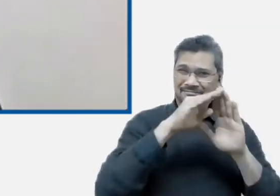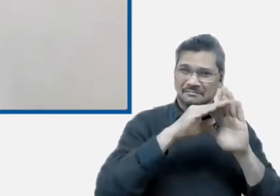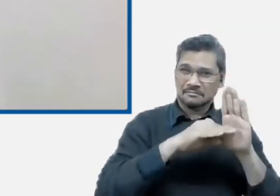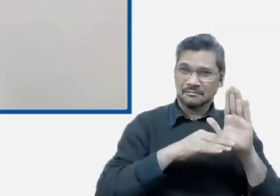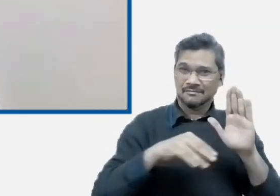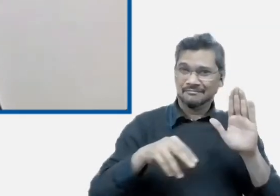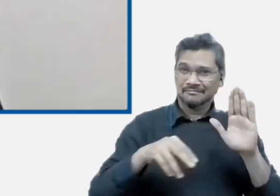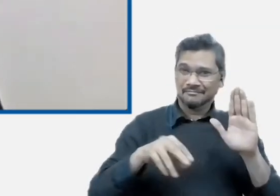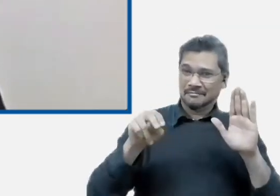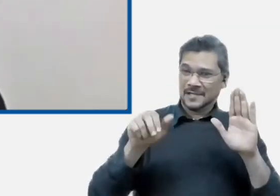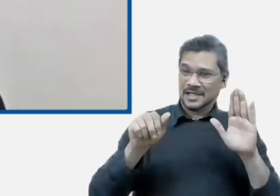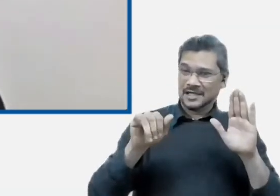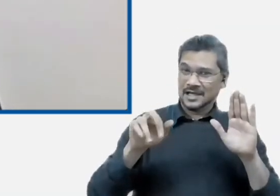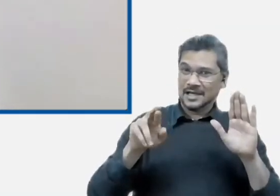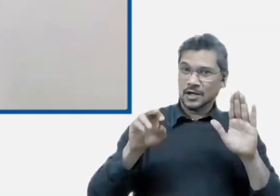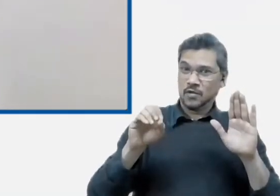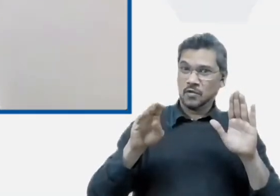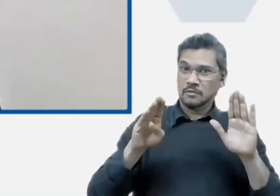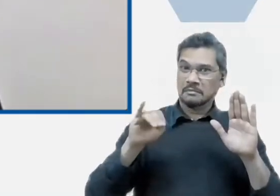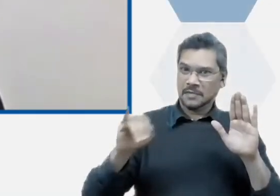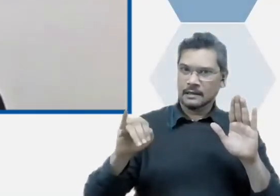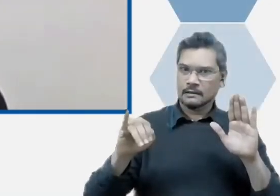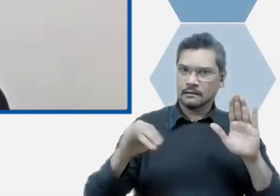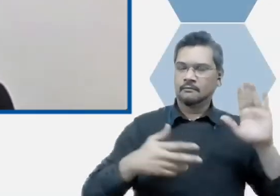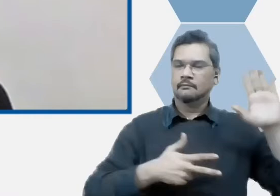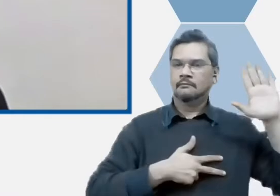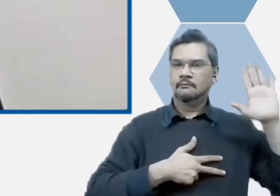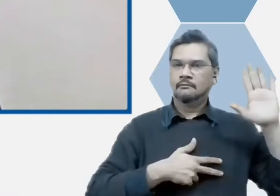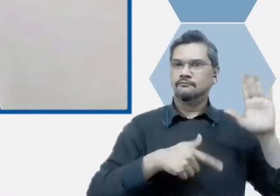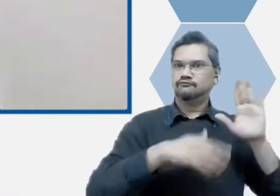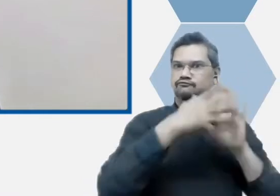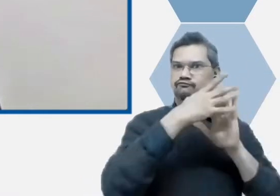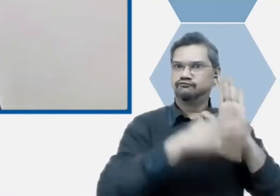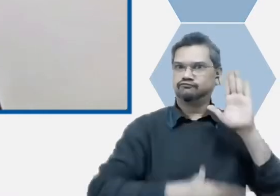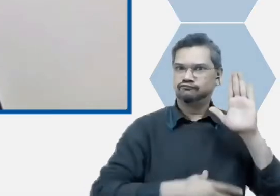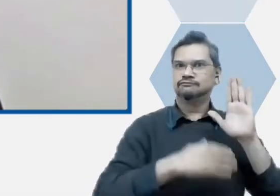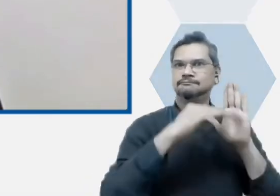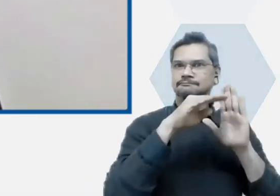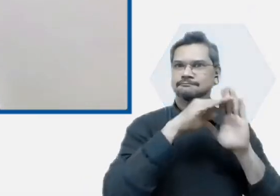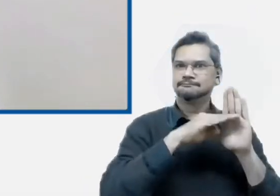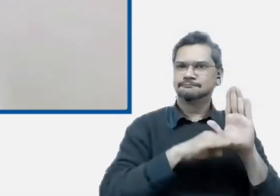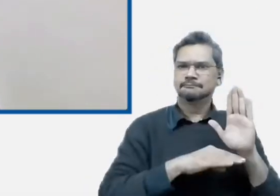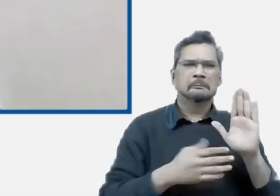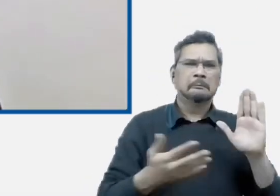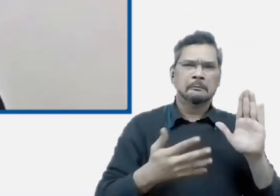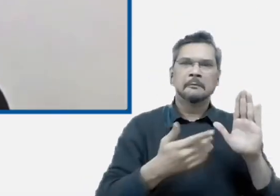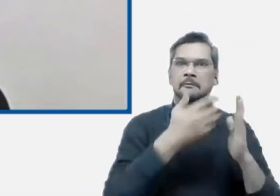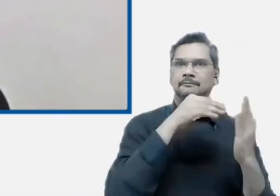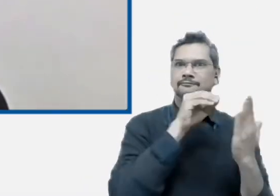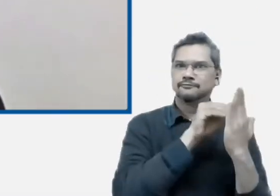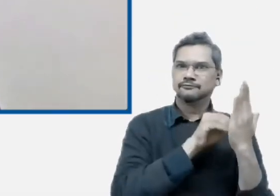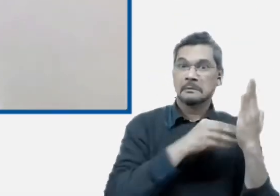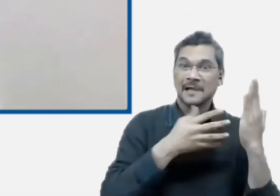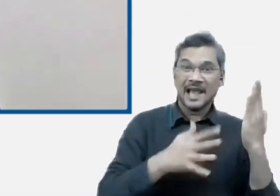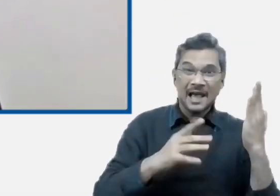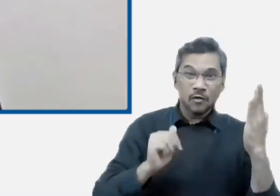at this stage, after which it will be presented tomorrow to the high-level ministerial session, and hopefully they will adopt